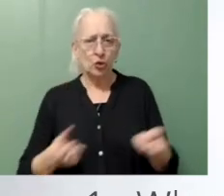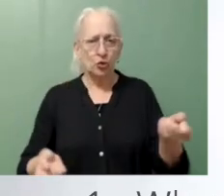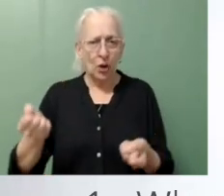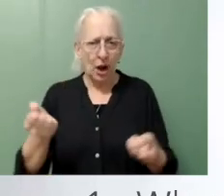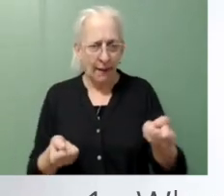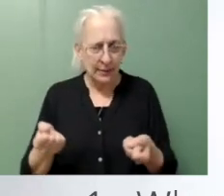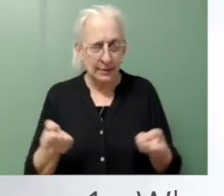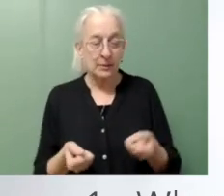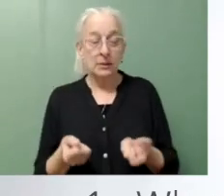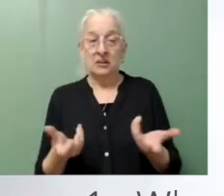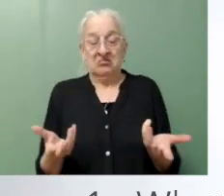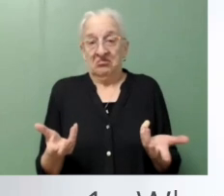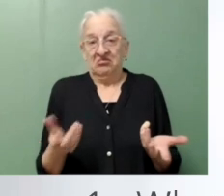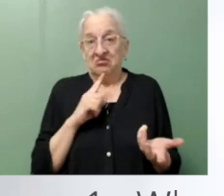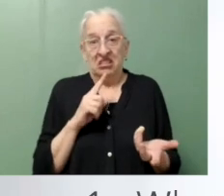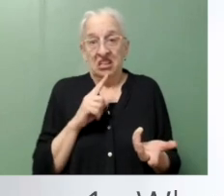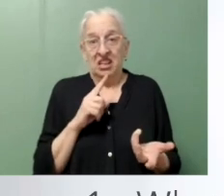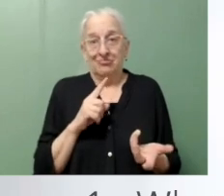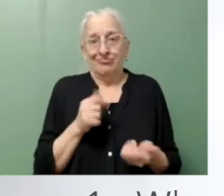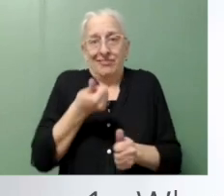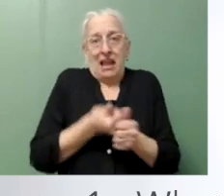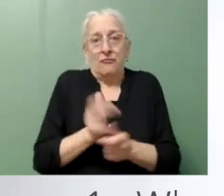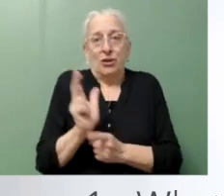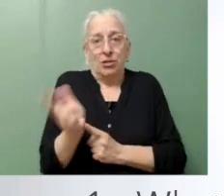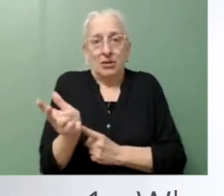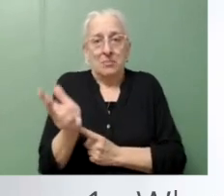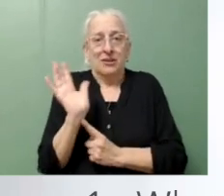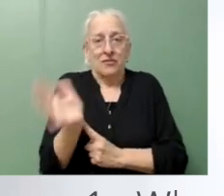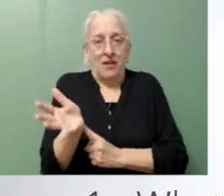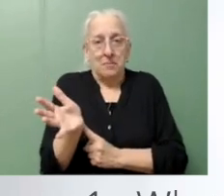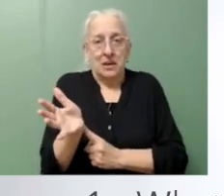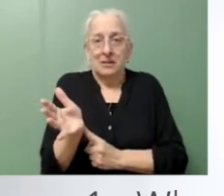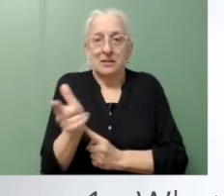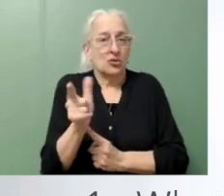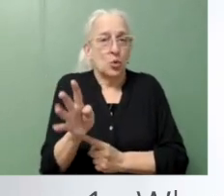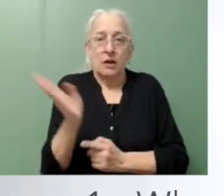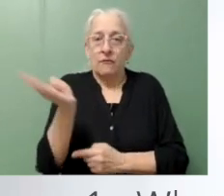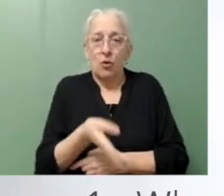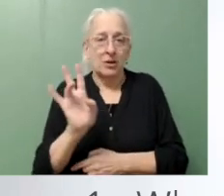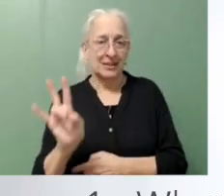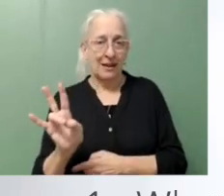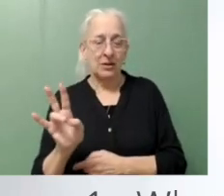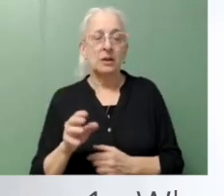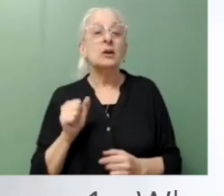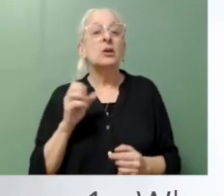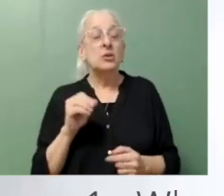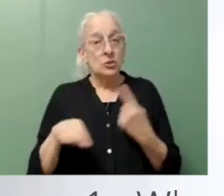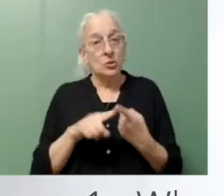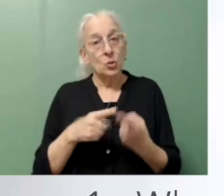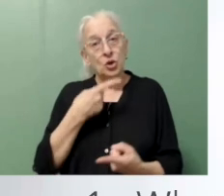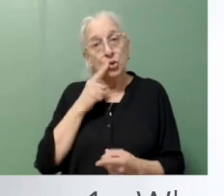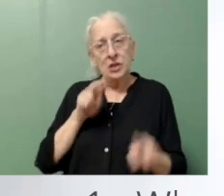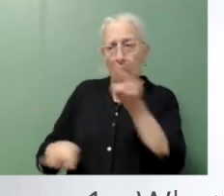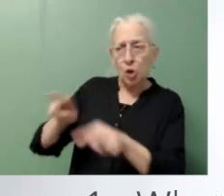forth literally within 3 to 5 minutes and every day 24/7. So when you say that you look at